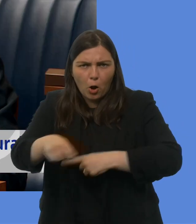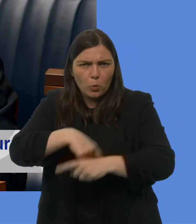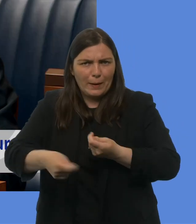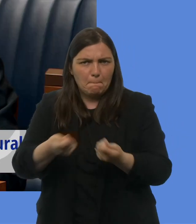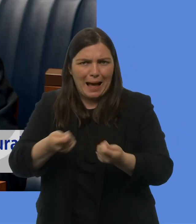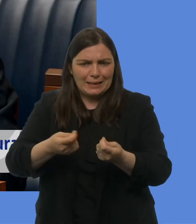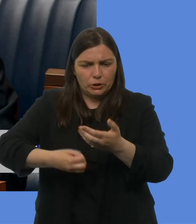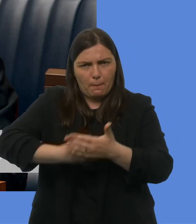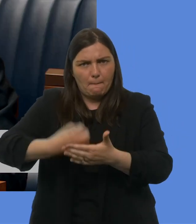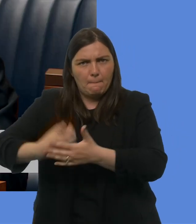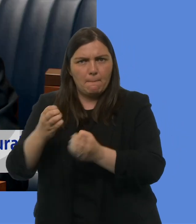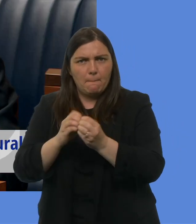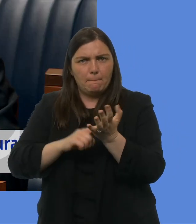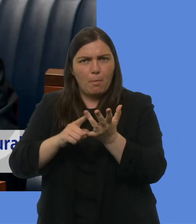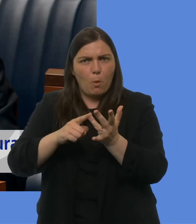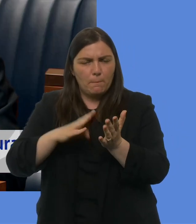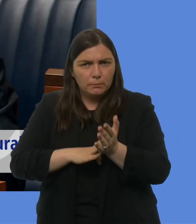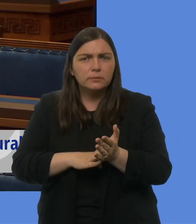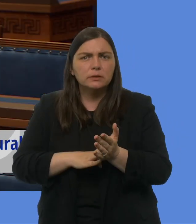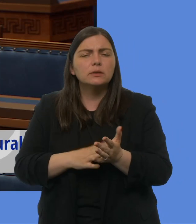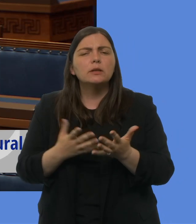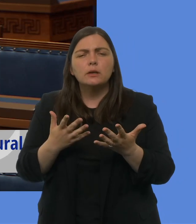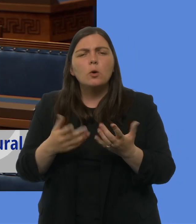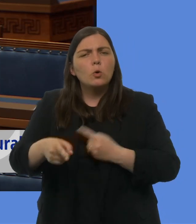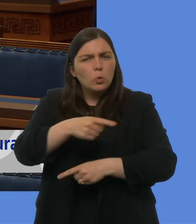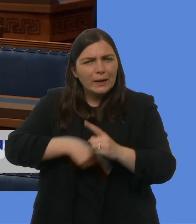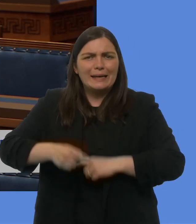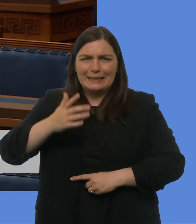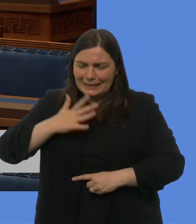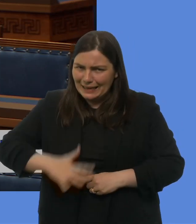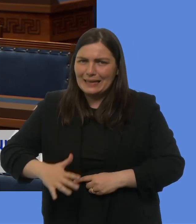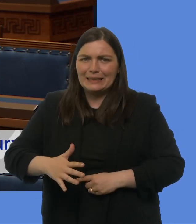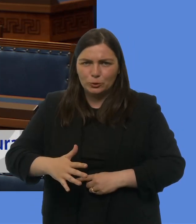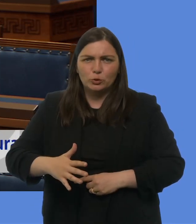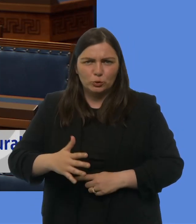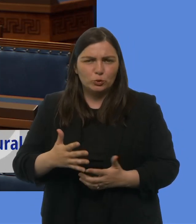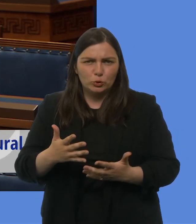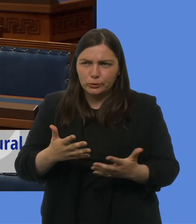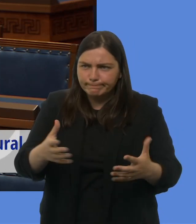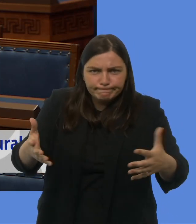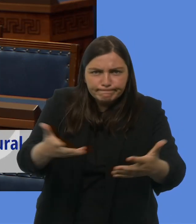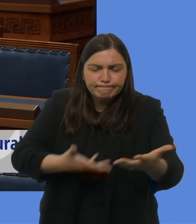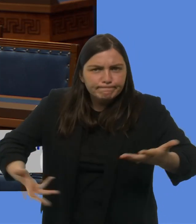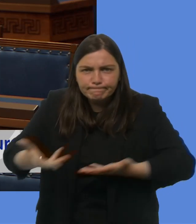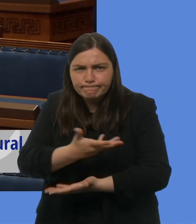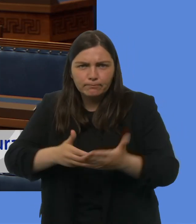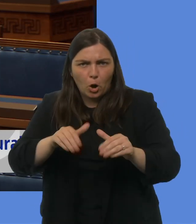initiatives forward, but there is fundamental interventions that we do need to make in relation to agriculture and wastewater infrastructure as well, so we can address